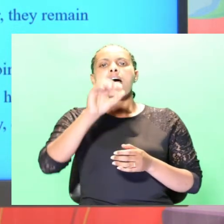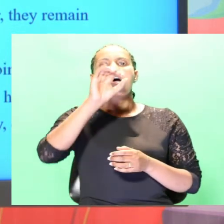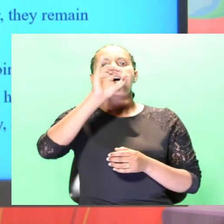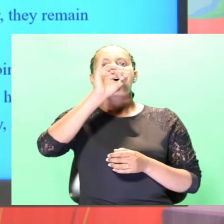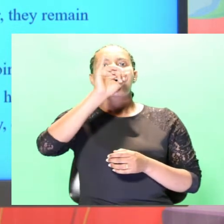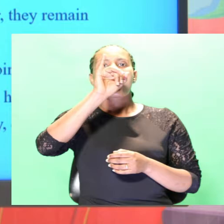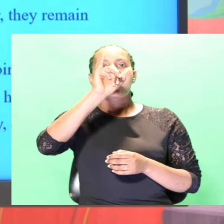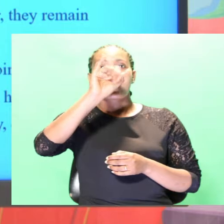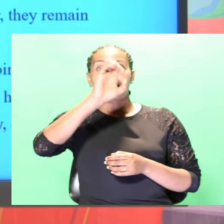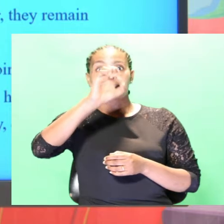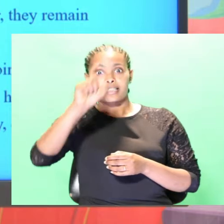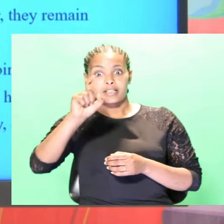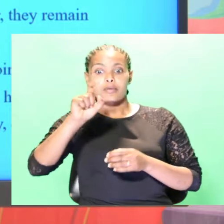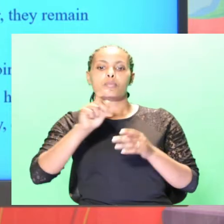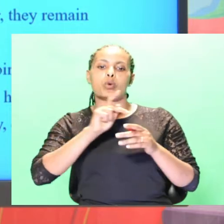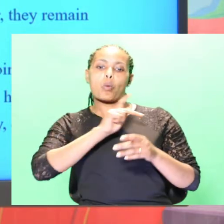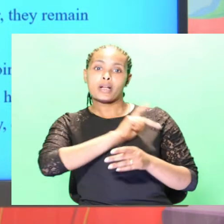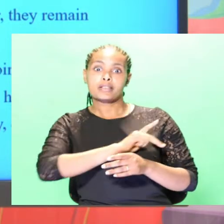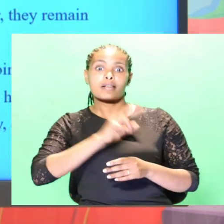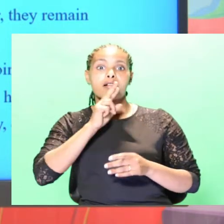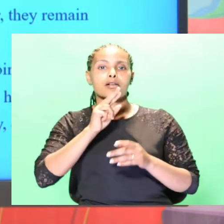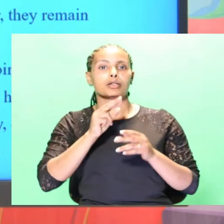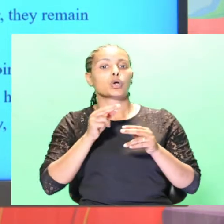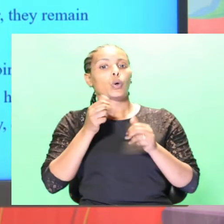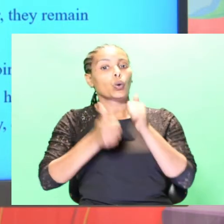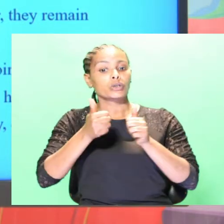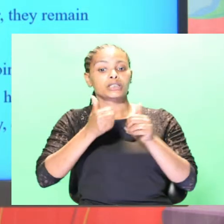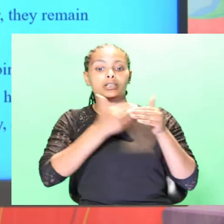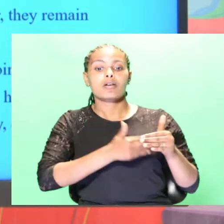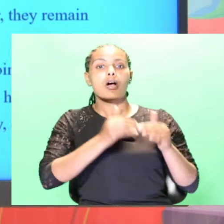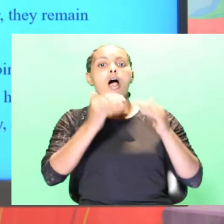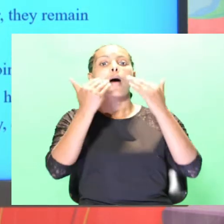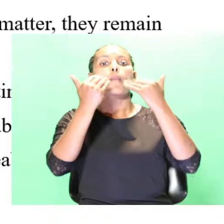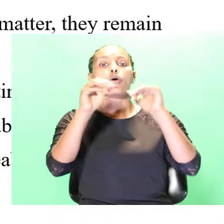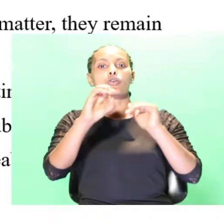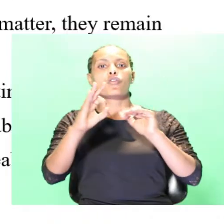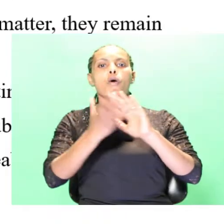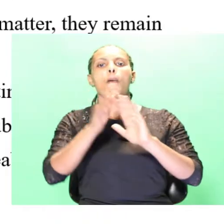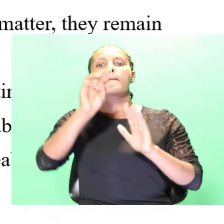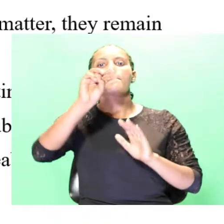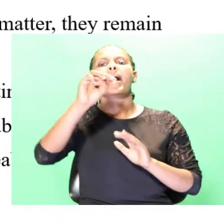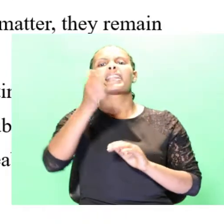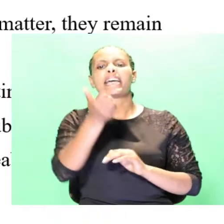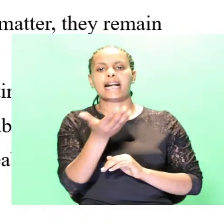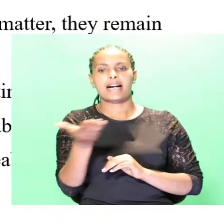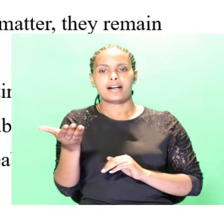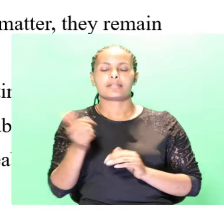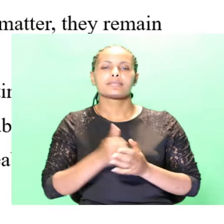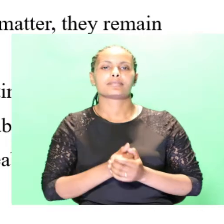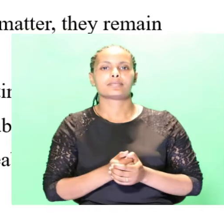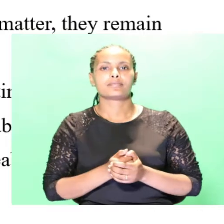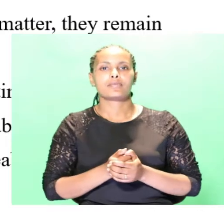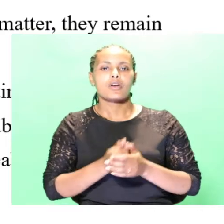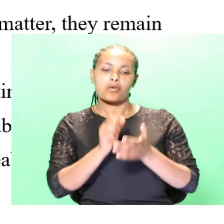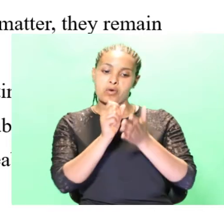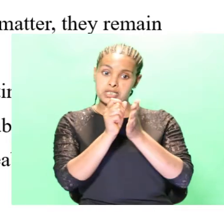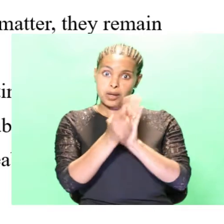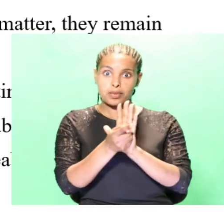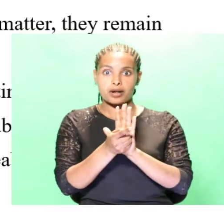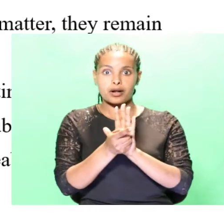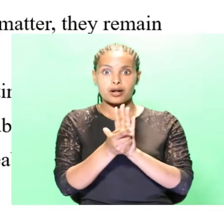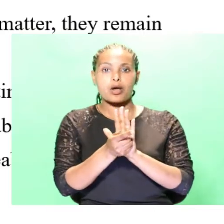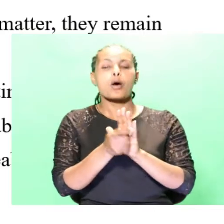Extensive properties are those properties which depend on amount of matter. For